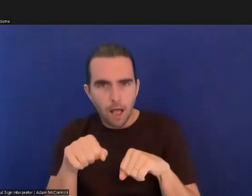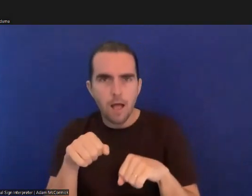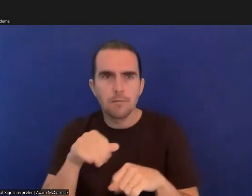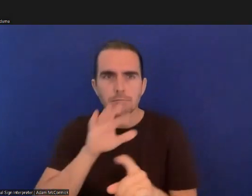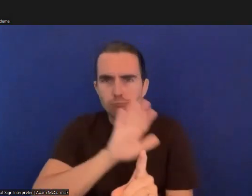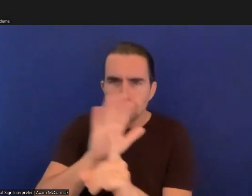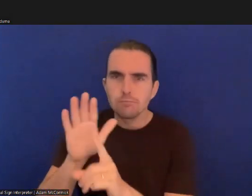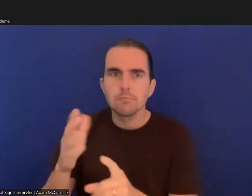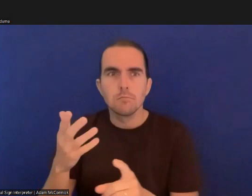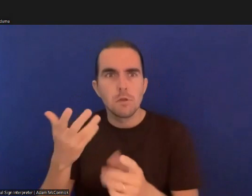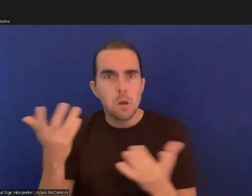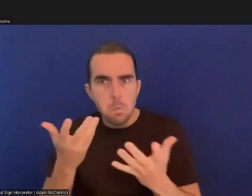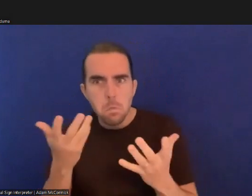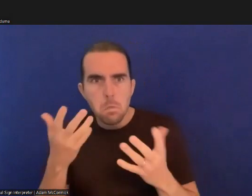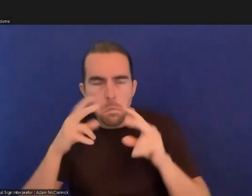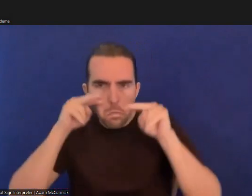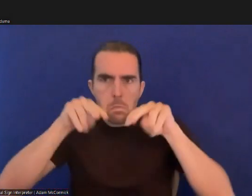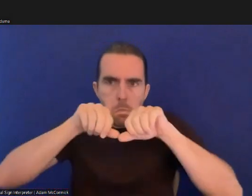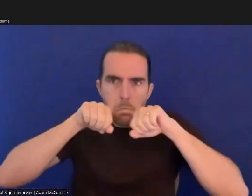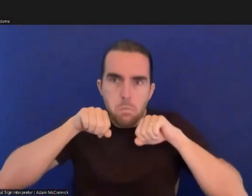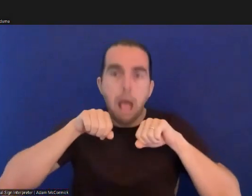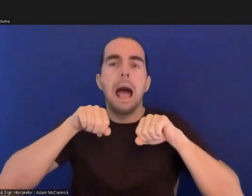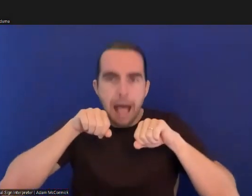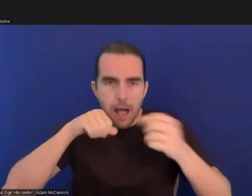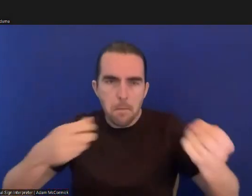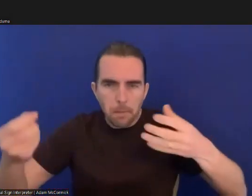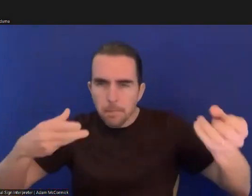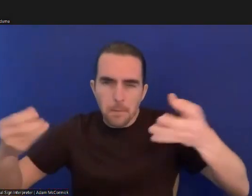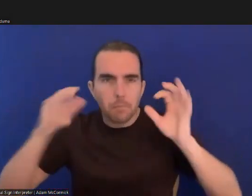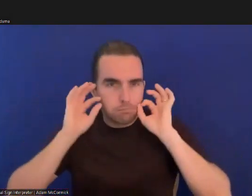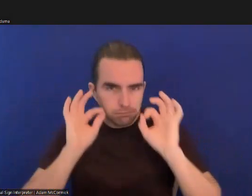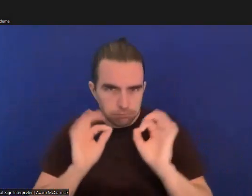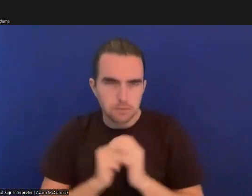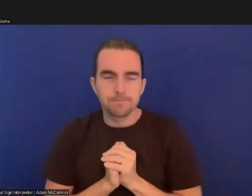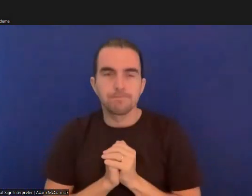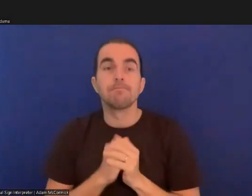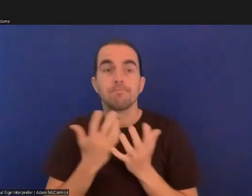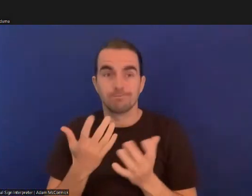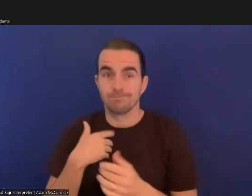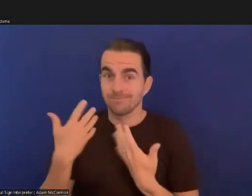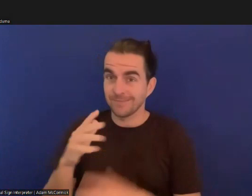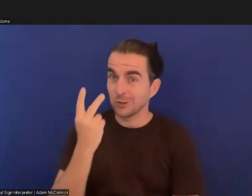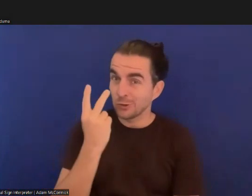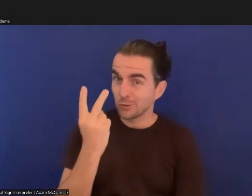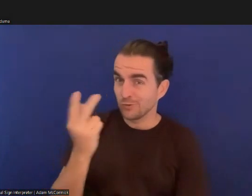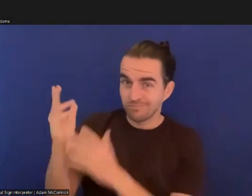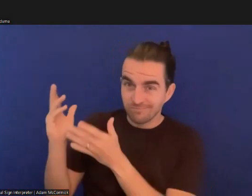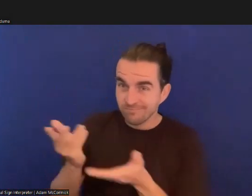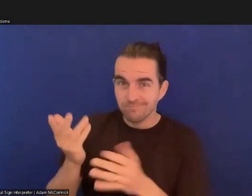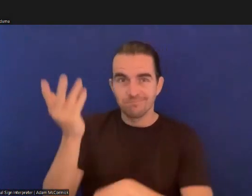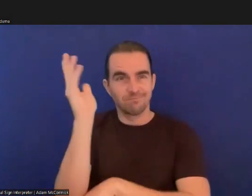of this webinar. Our first speaker is Oge